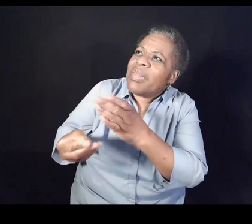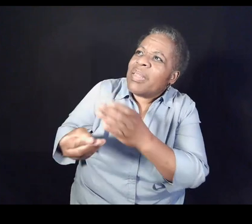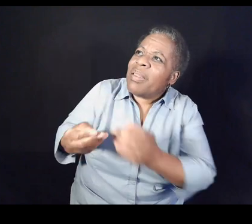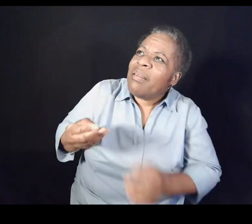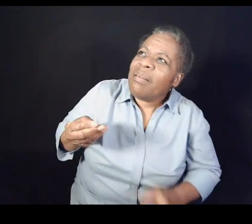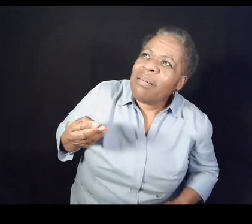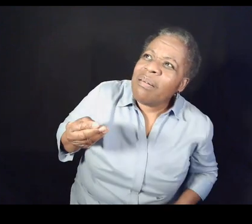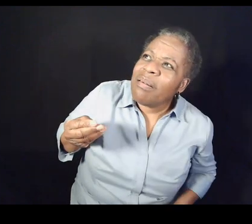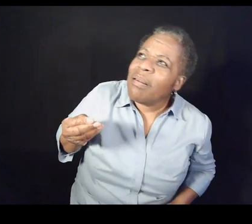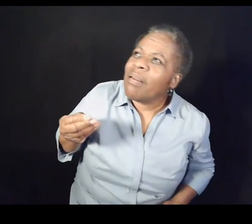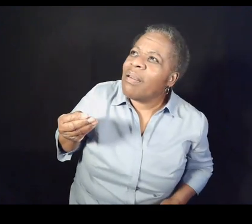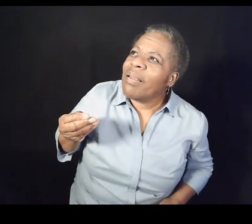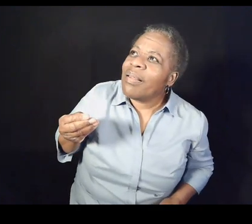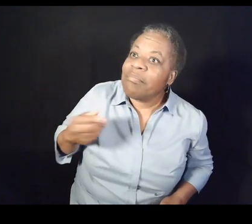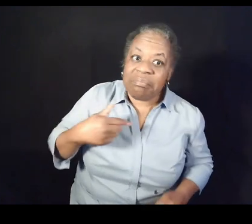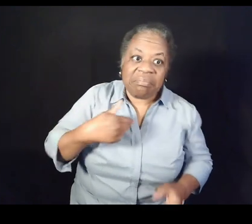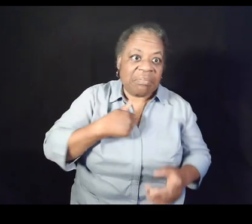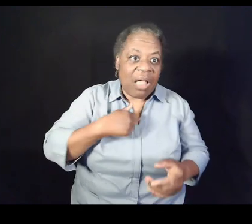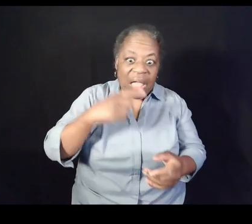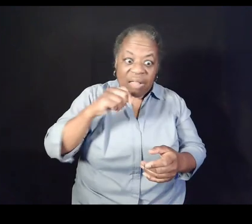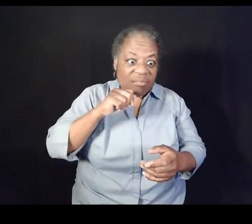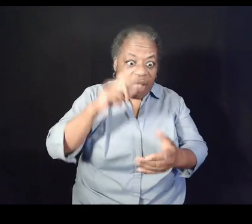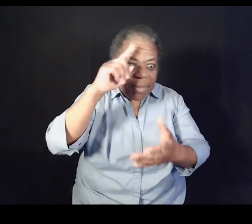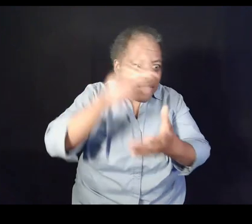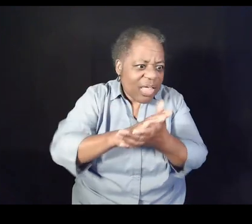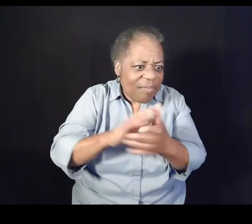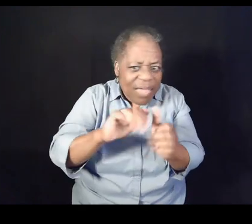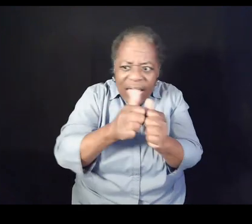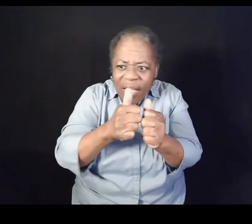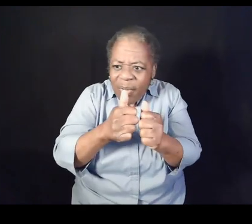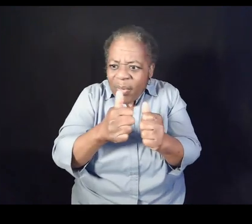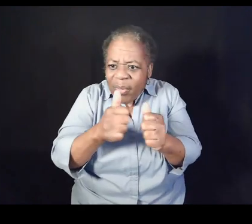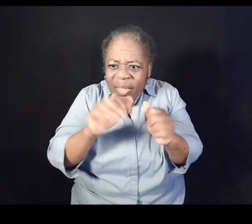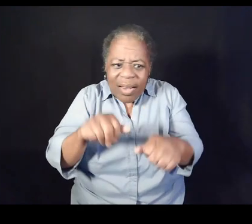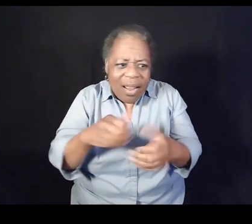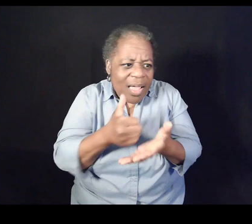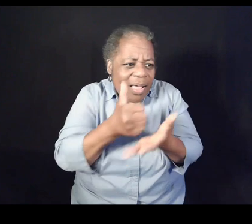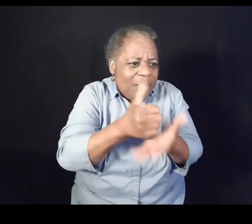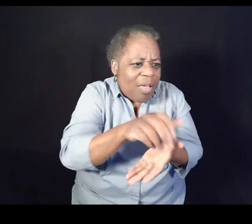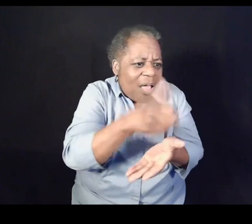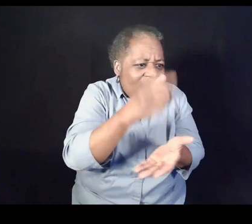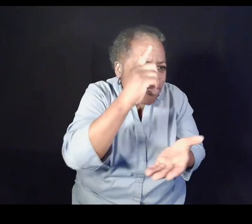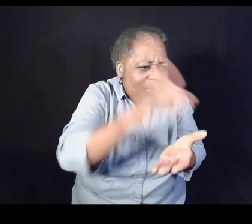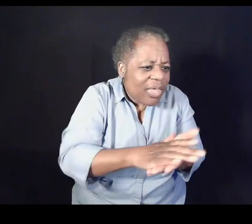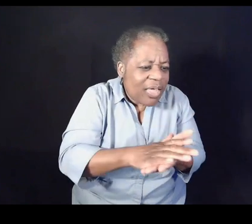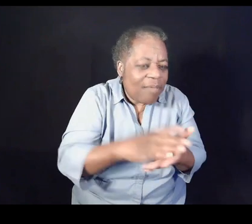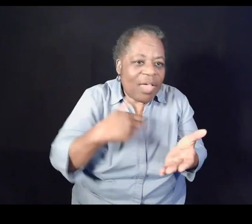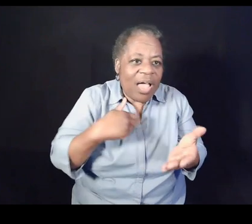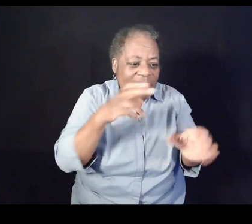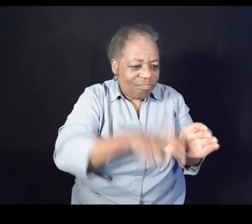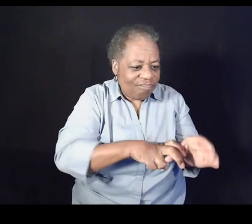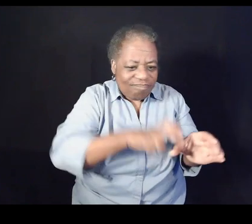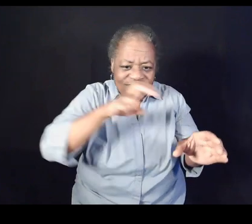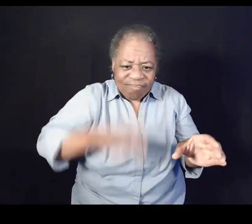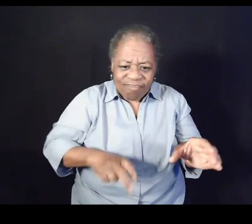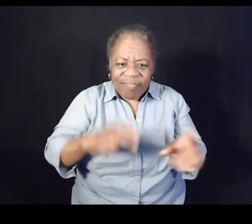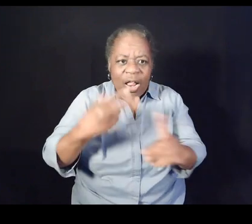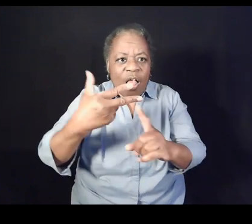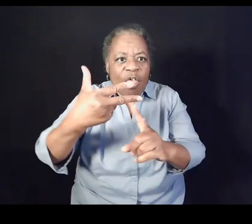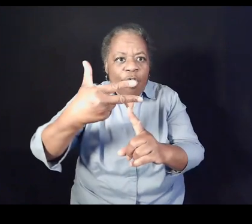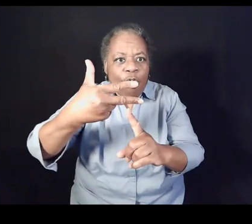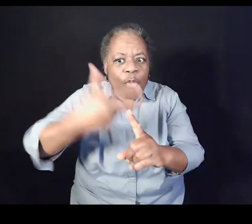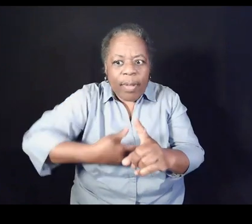And if I didn't believe anymore, how could I help others believe? I dropped out for 3 months, not knowing if I would ever come